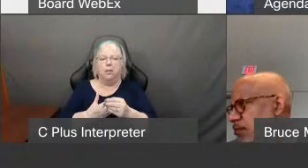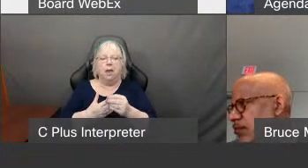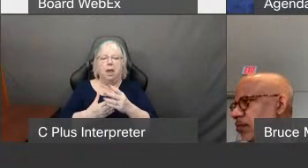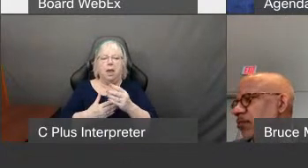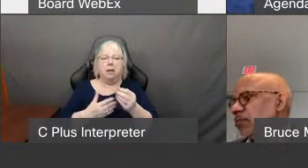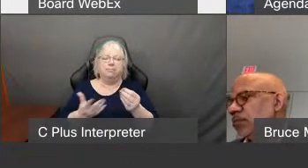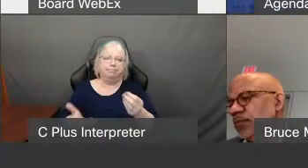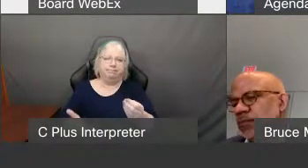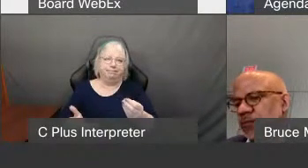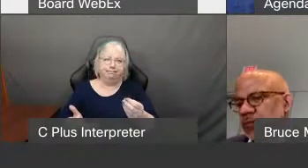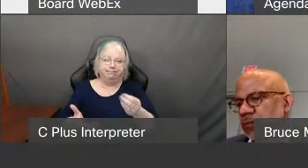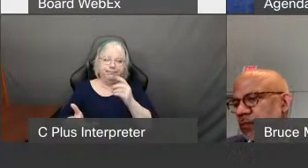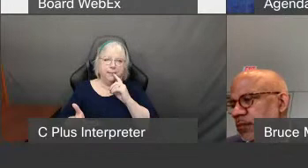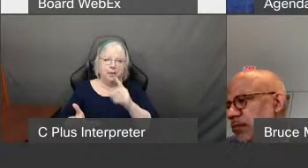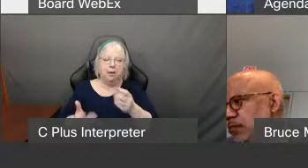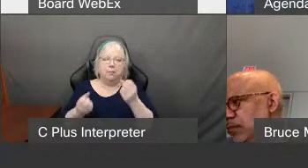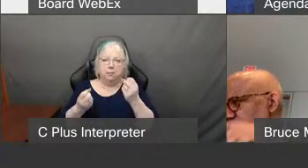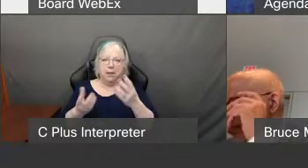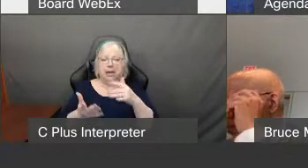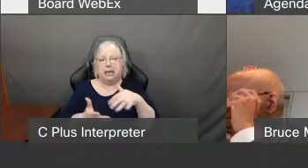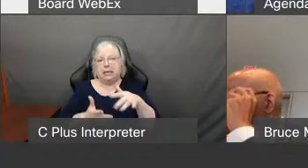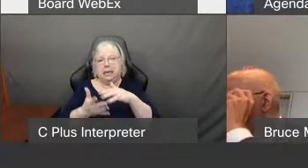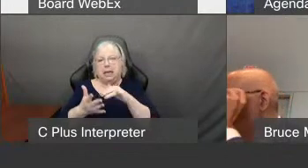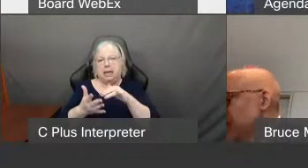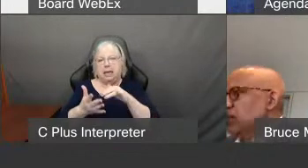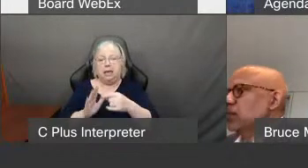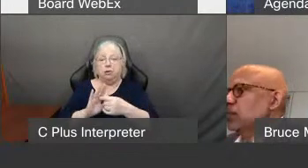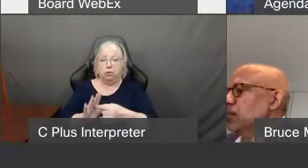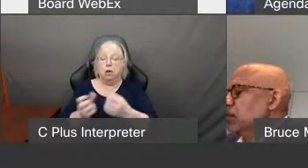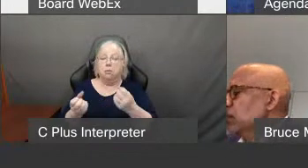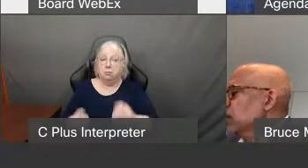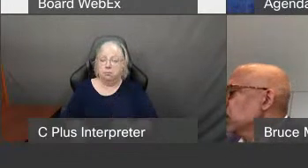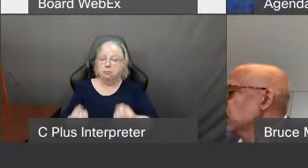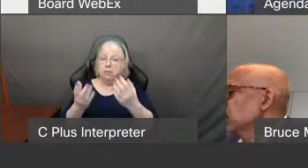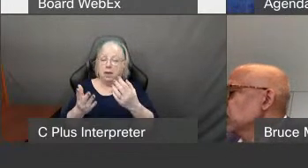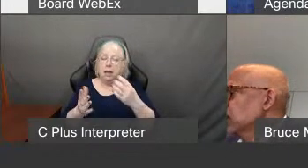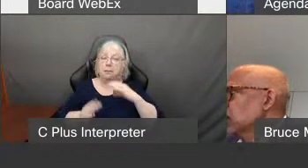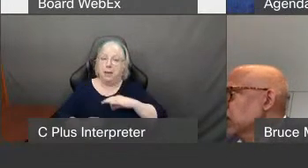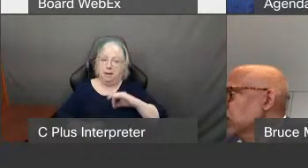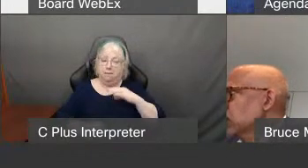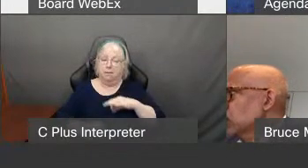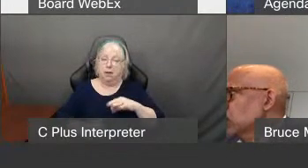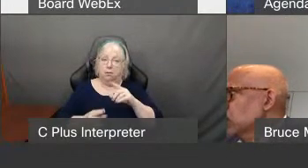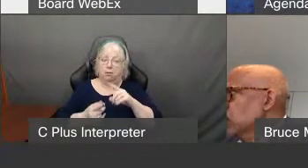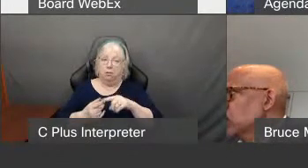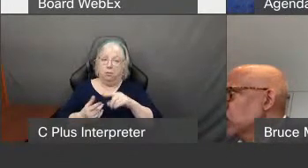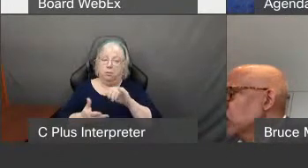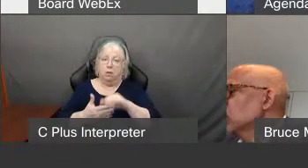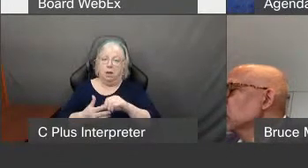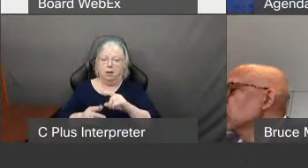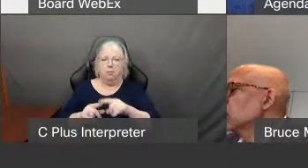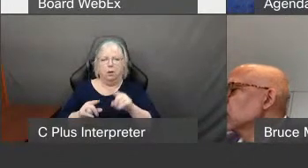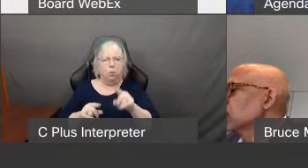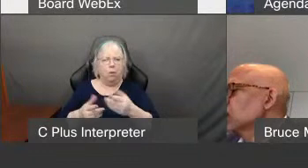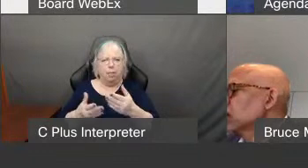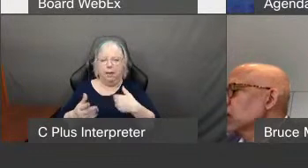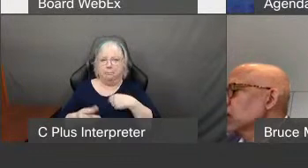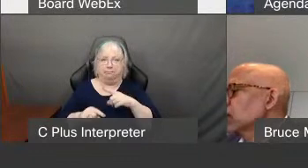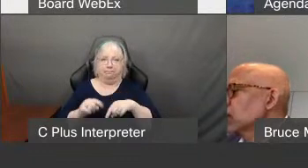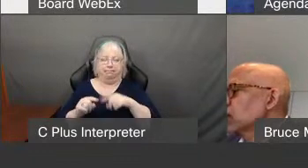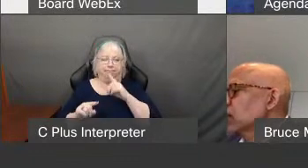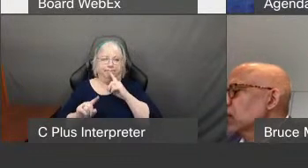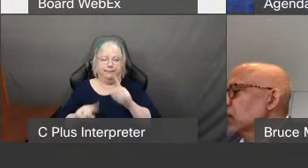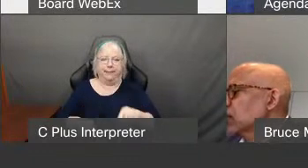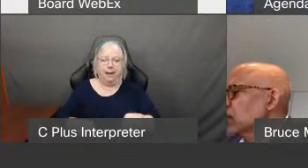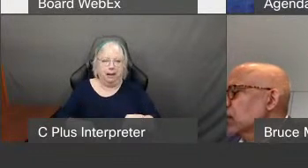I mean, there are a lot of studies out that show many benefits to it, but one thing that I couldn't answer for some